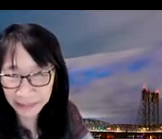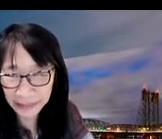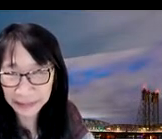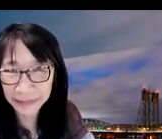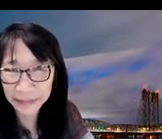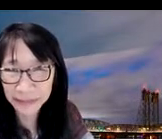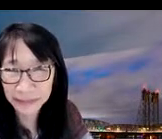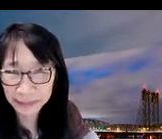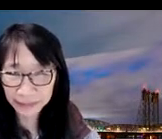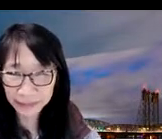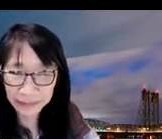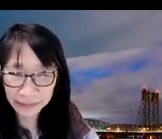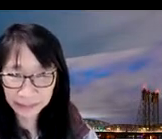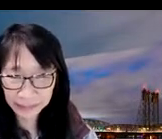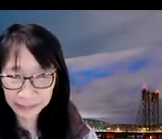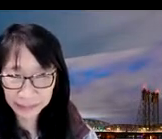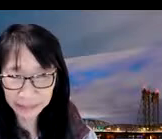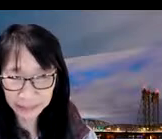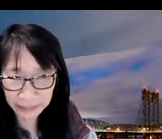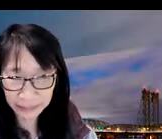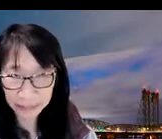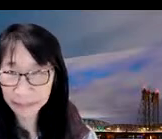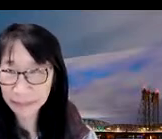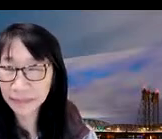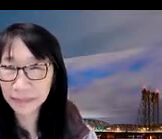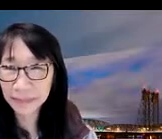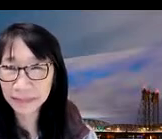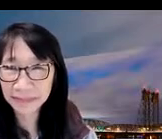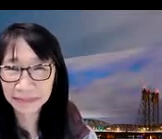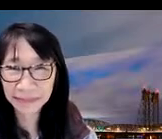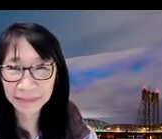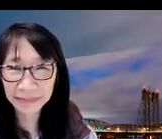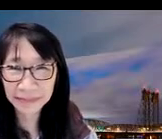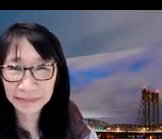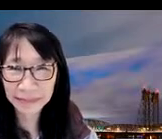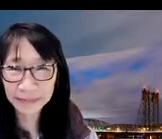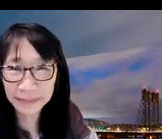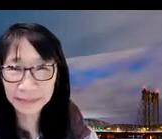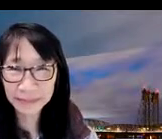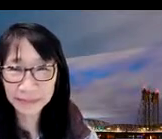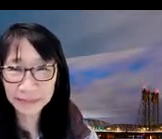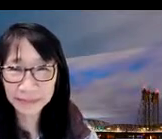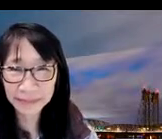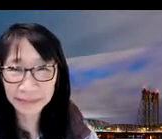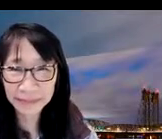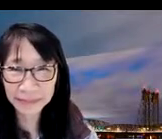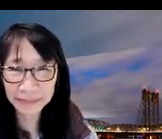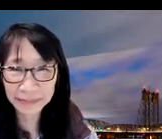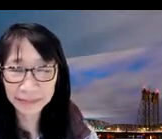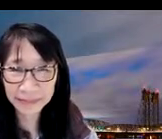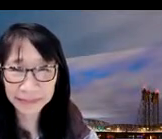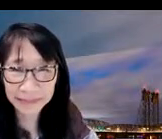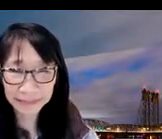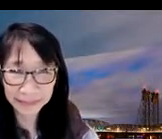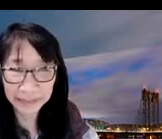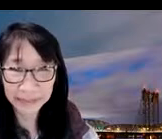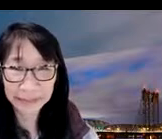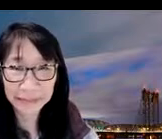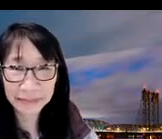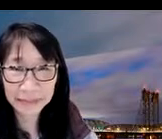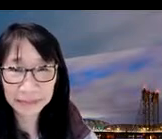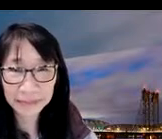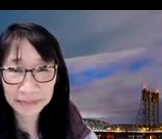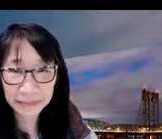Hi, Tom here, and I've got a pizza cutter that my son gave to me. This